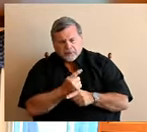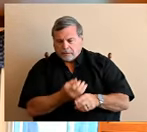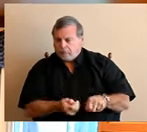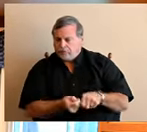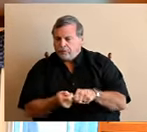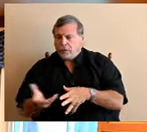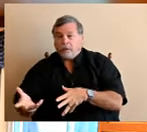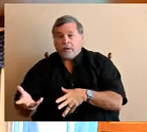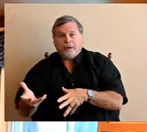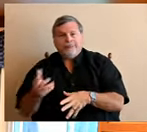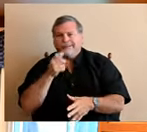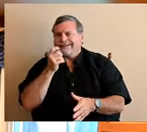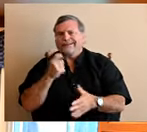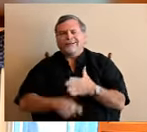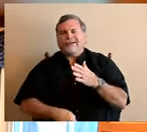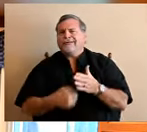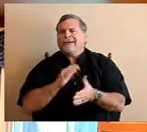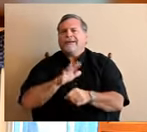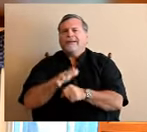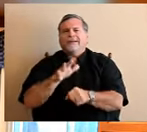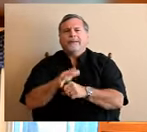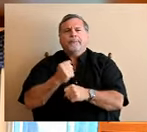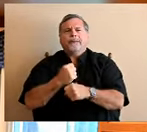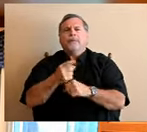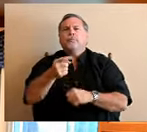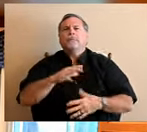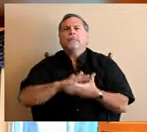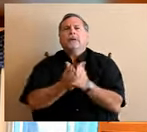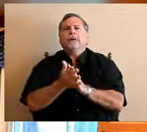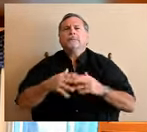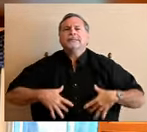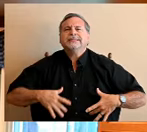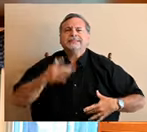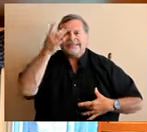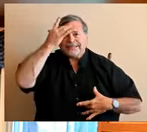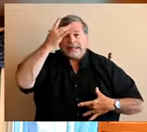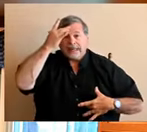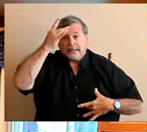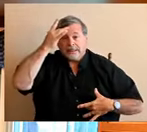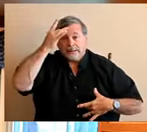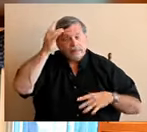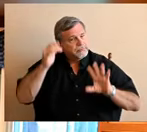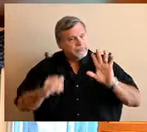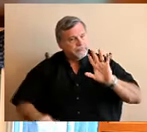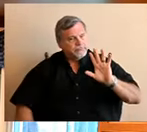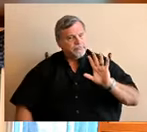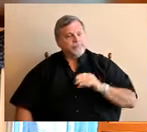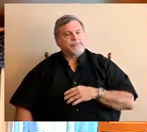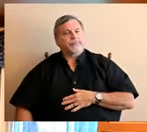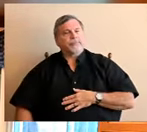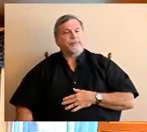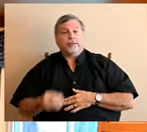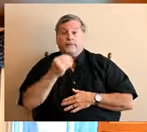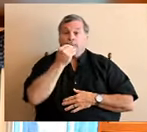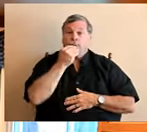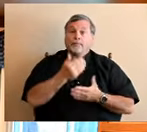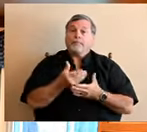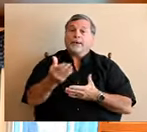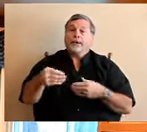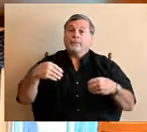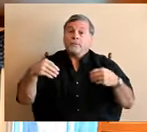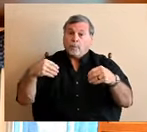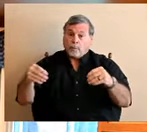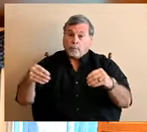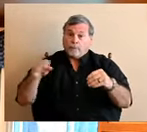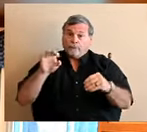right, throw it away. It didn't cost you enough to make you get sick from. As far as foods that you're getting that are fresh